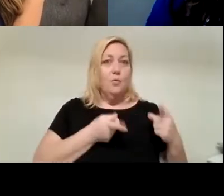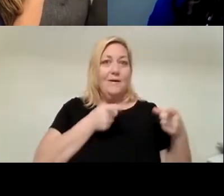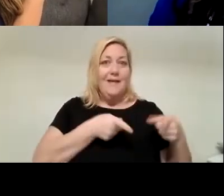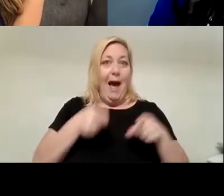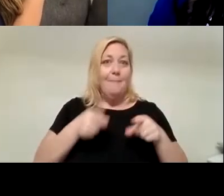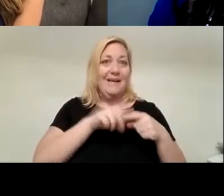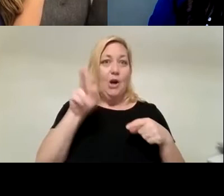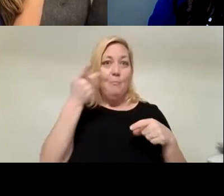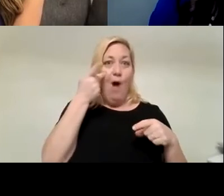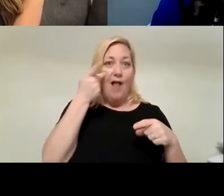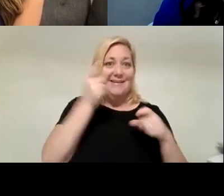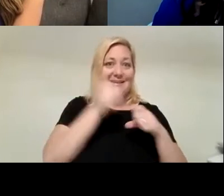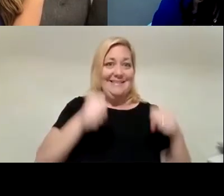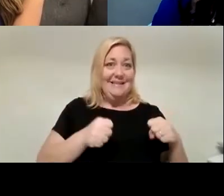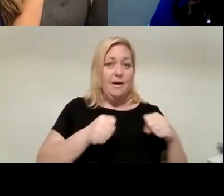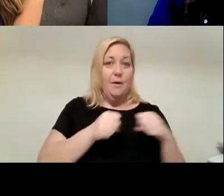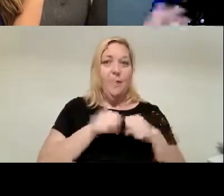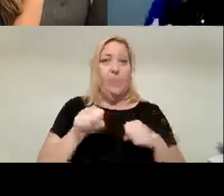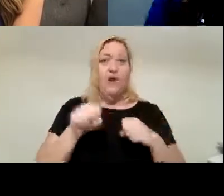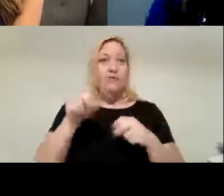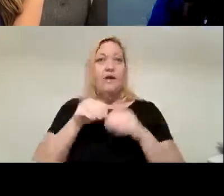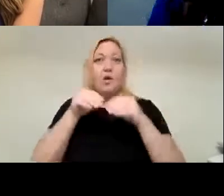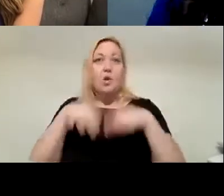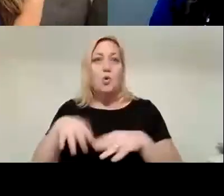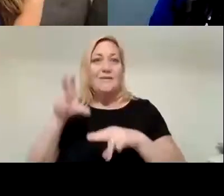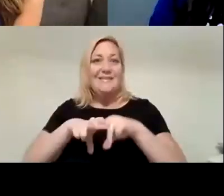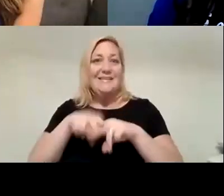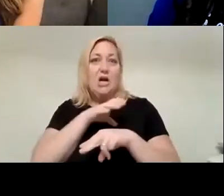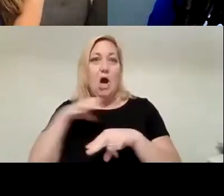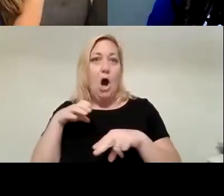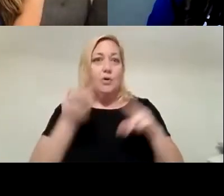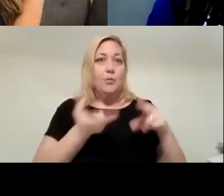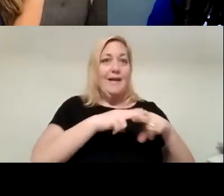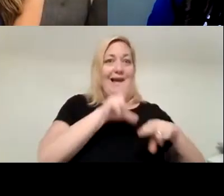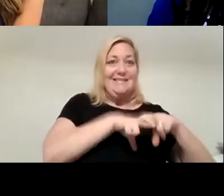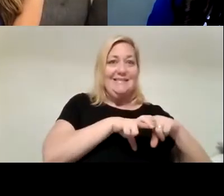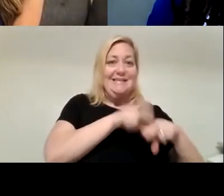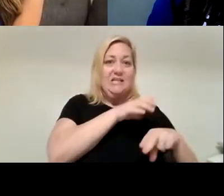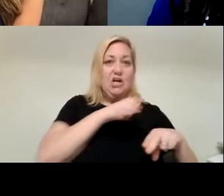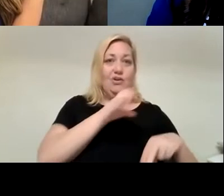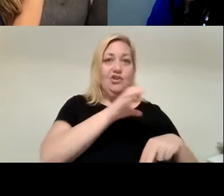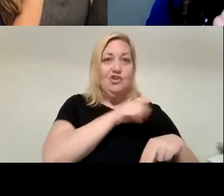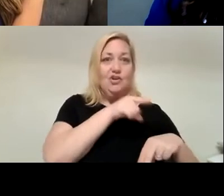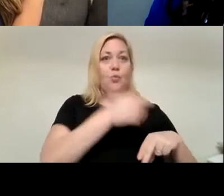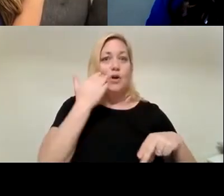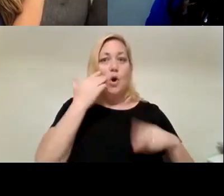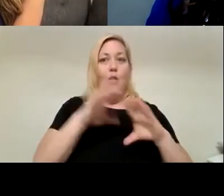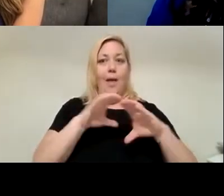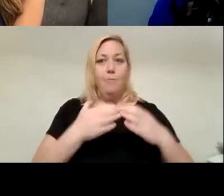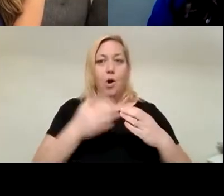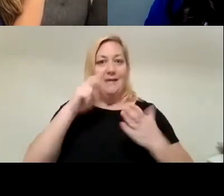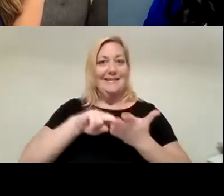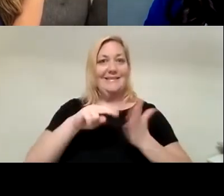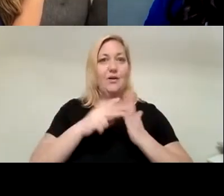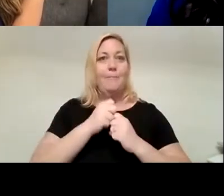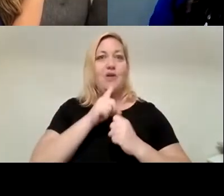our politics. When we lose seats in Congress or we gain seats, I know the party has that intention to make